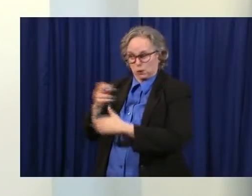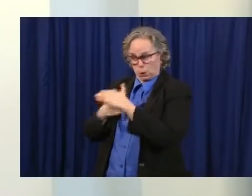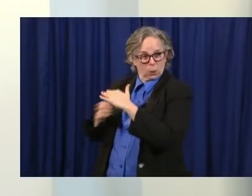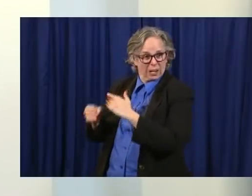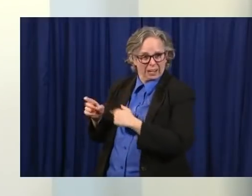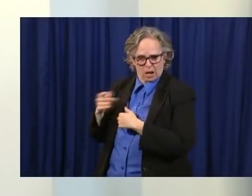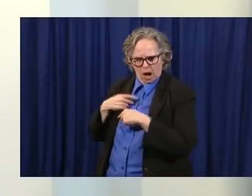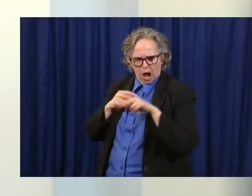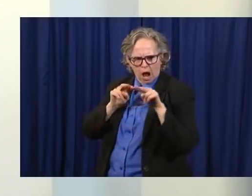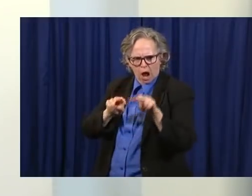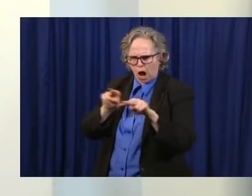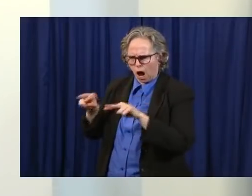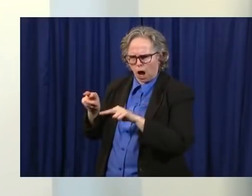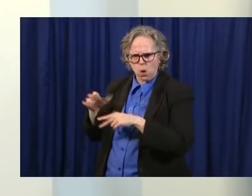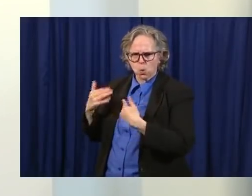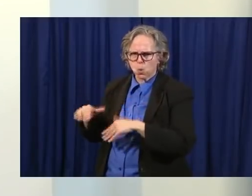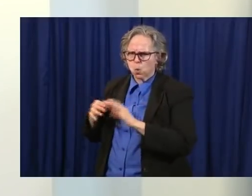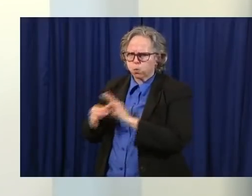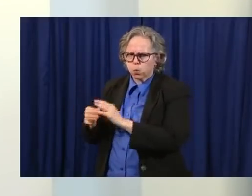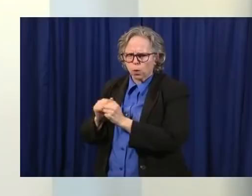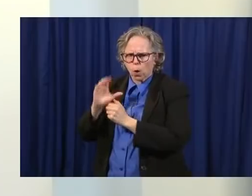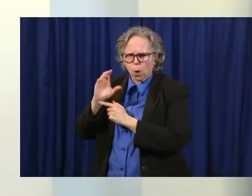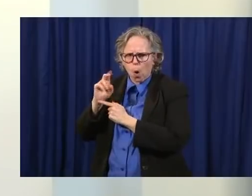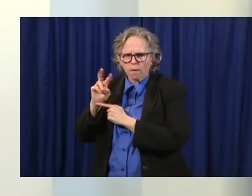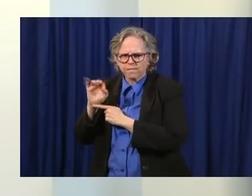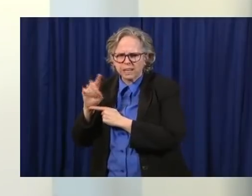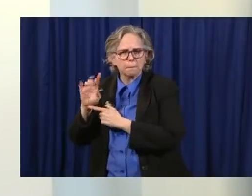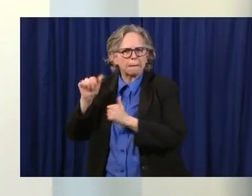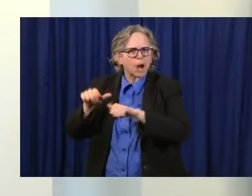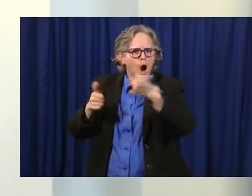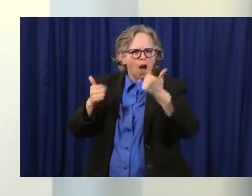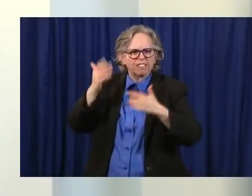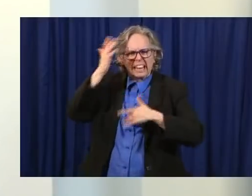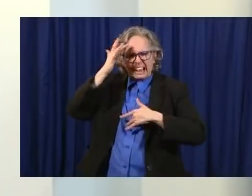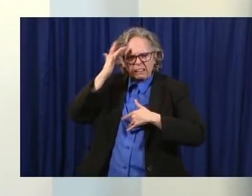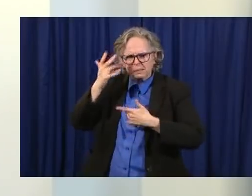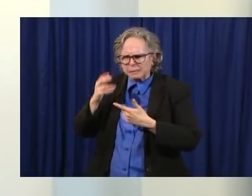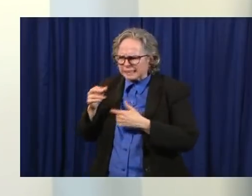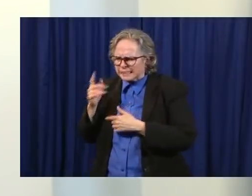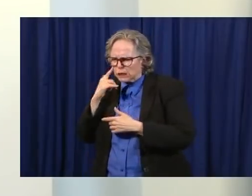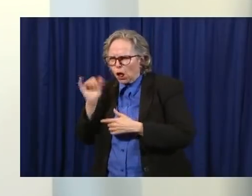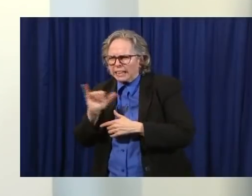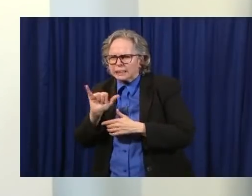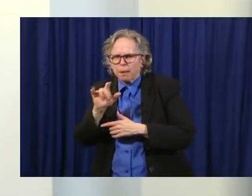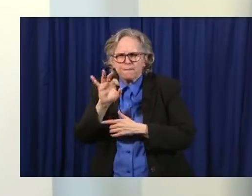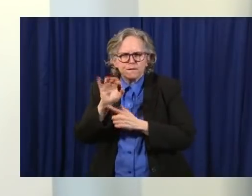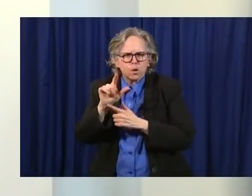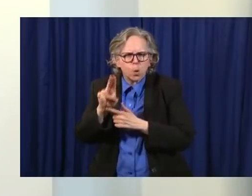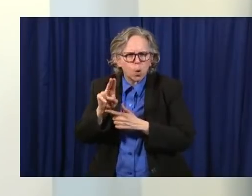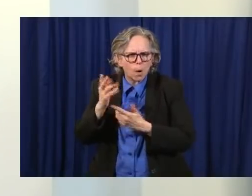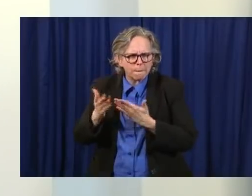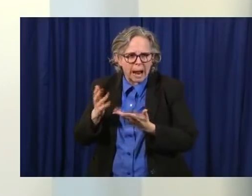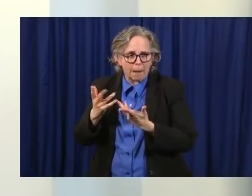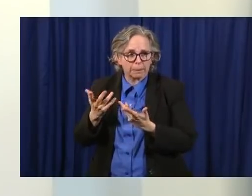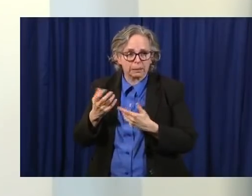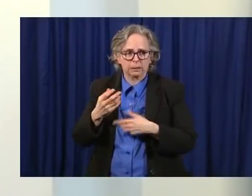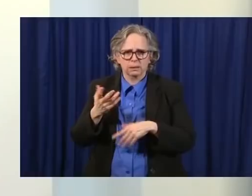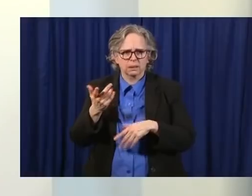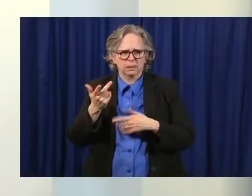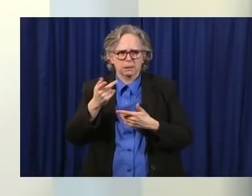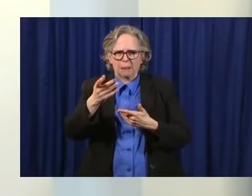looking for influenza-like illnesses through another mechanism, through ED visits and maybe even people who weren't